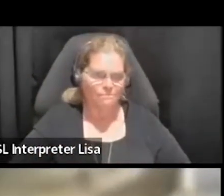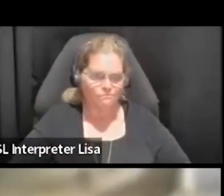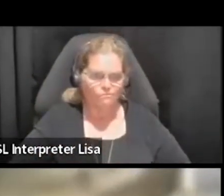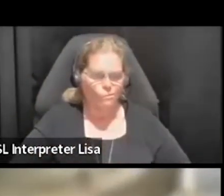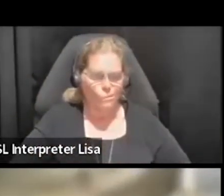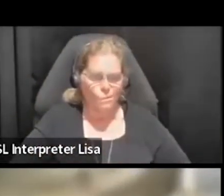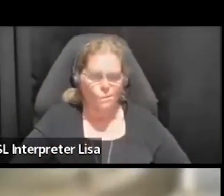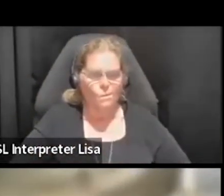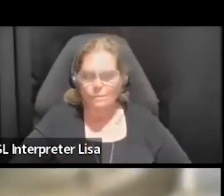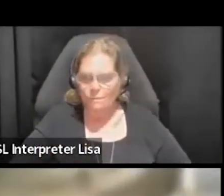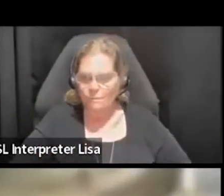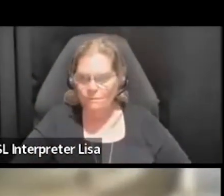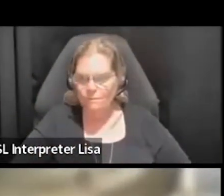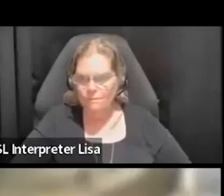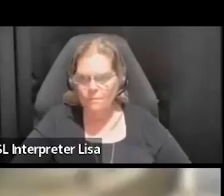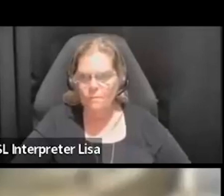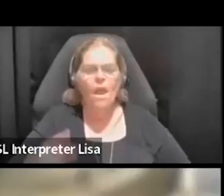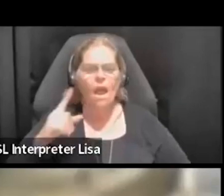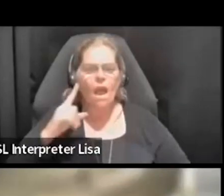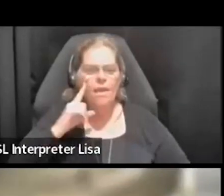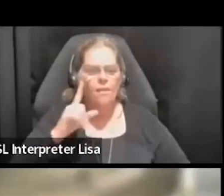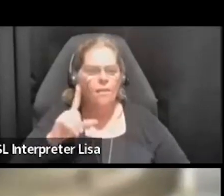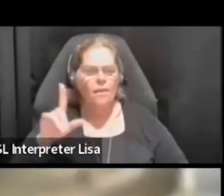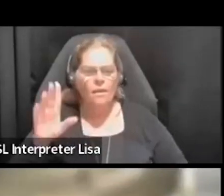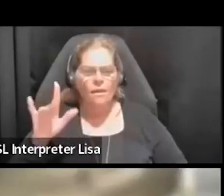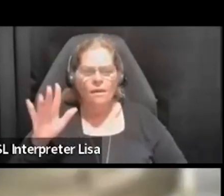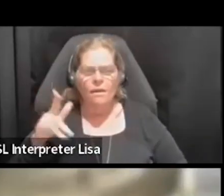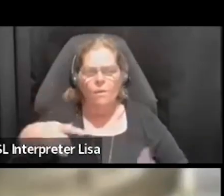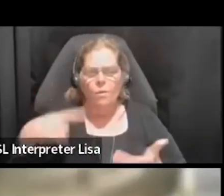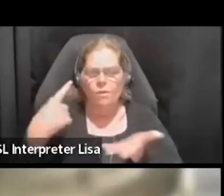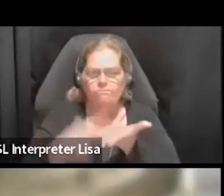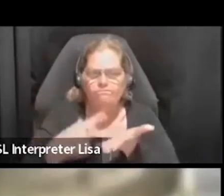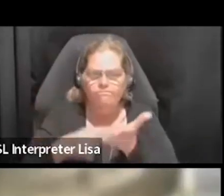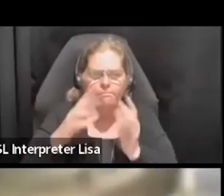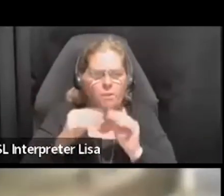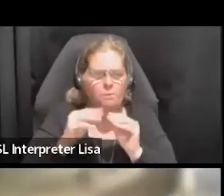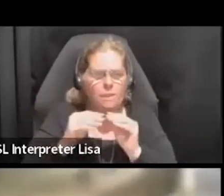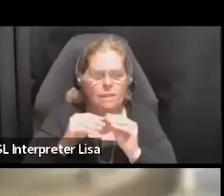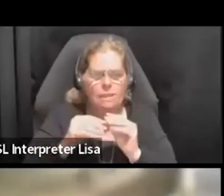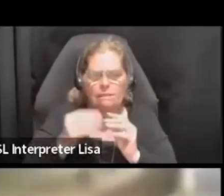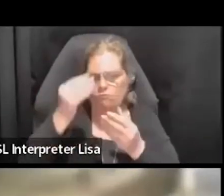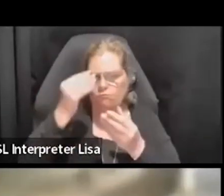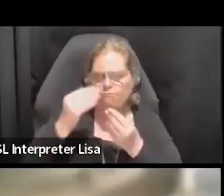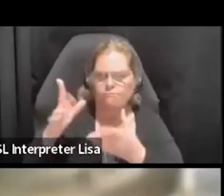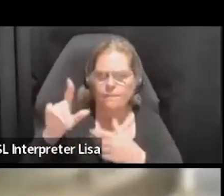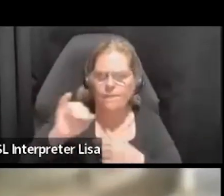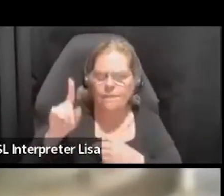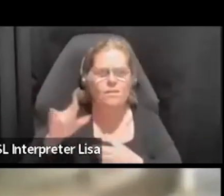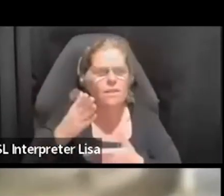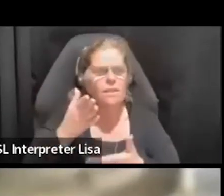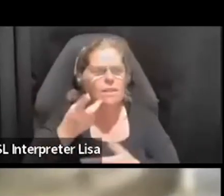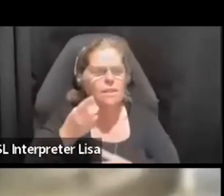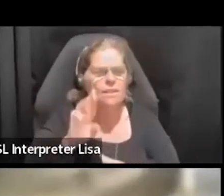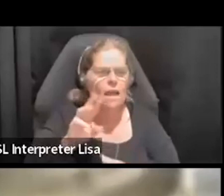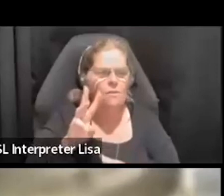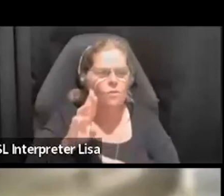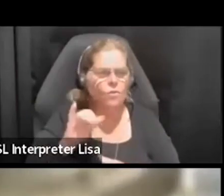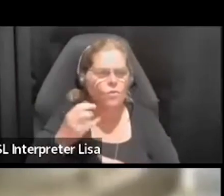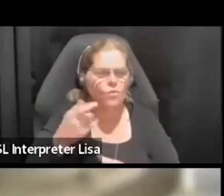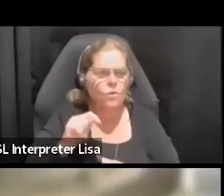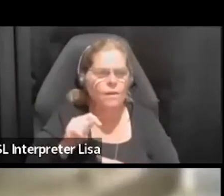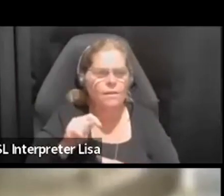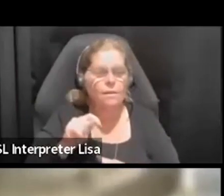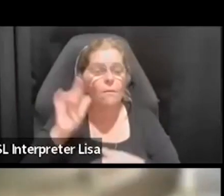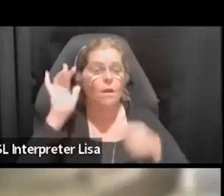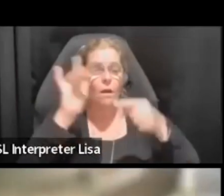And I think that was actually brought up, Liz, in a work group meeting that Dr. Wright brought up around drop downs